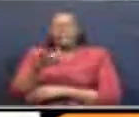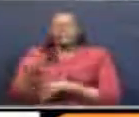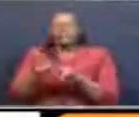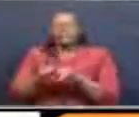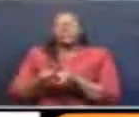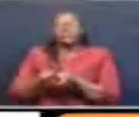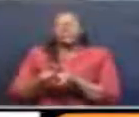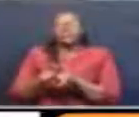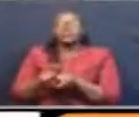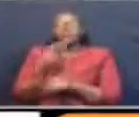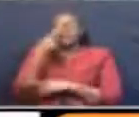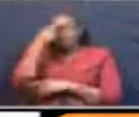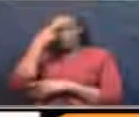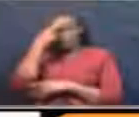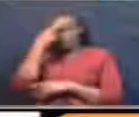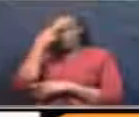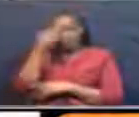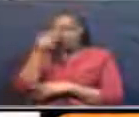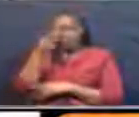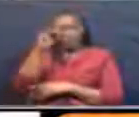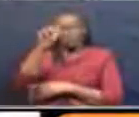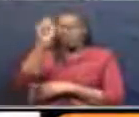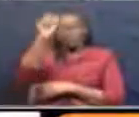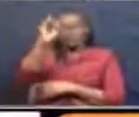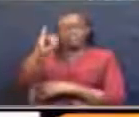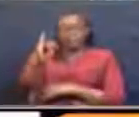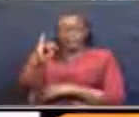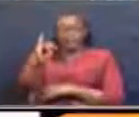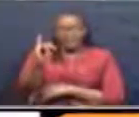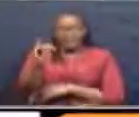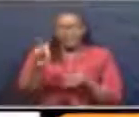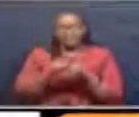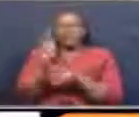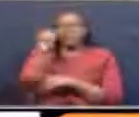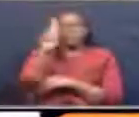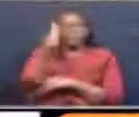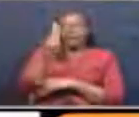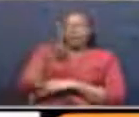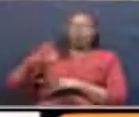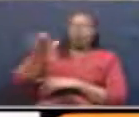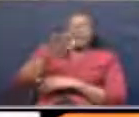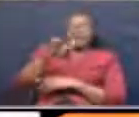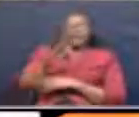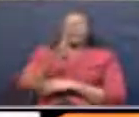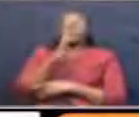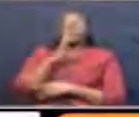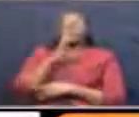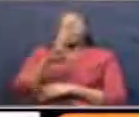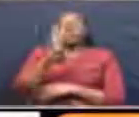your information, as I respond to this, the entire Mau forest complex is